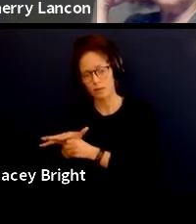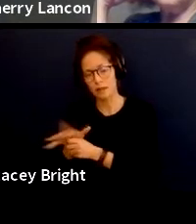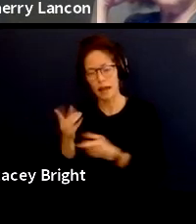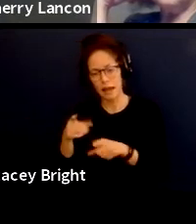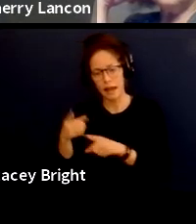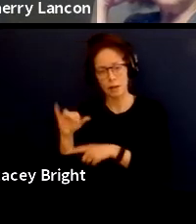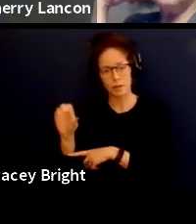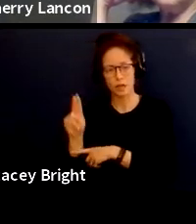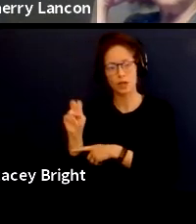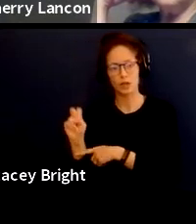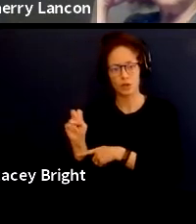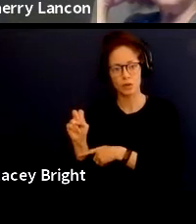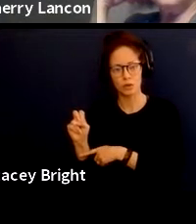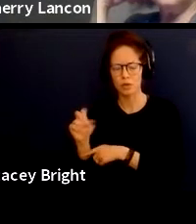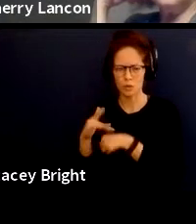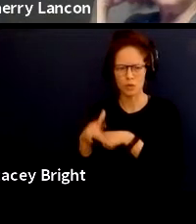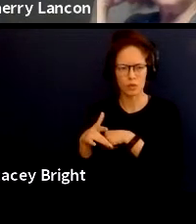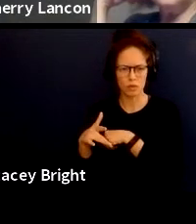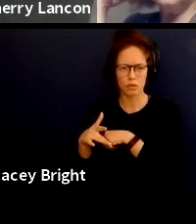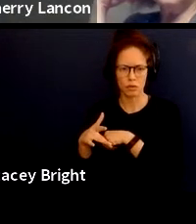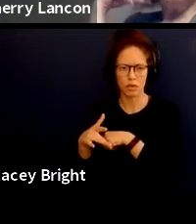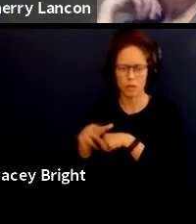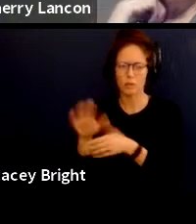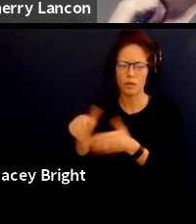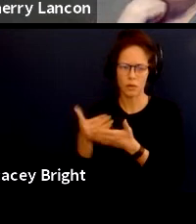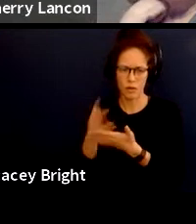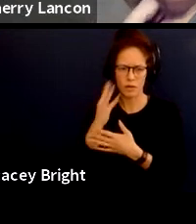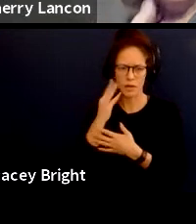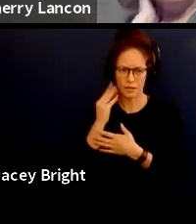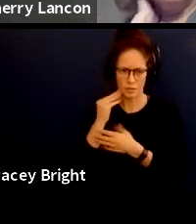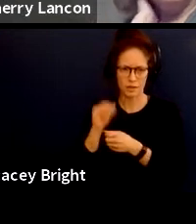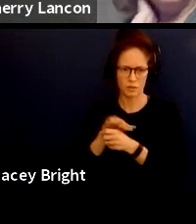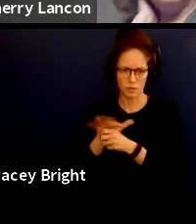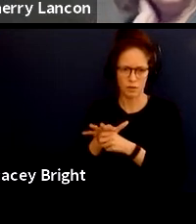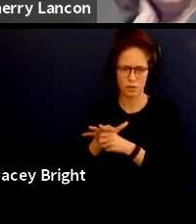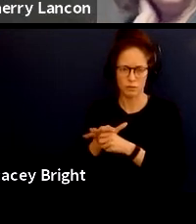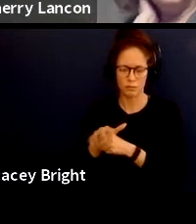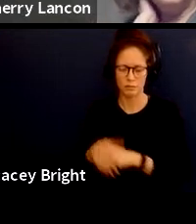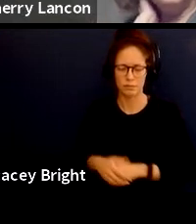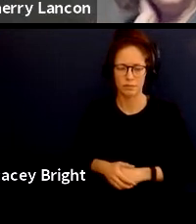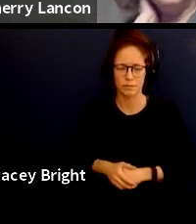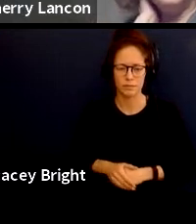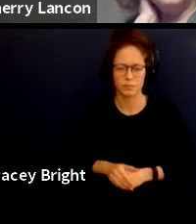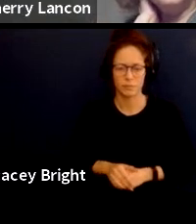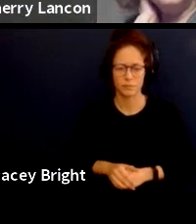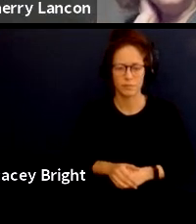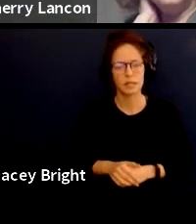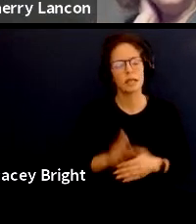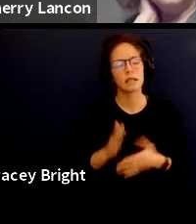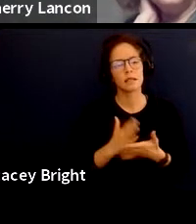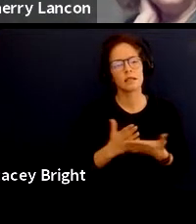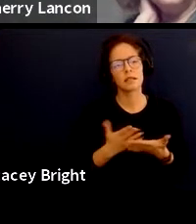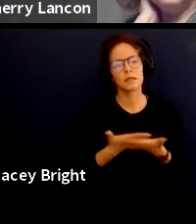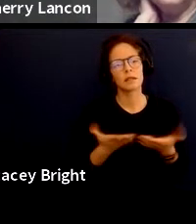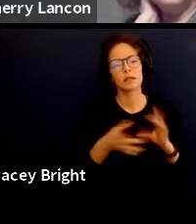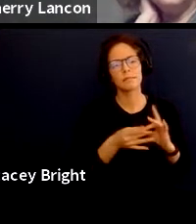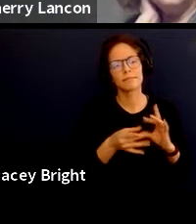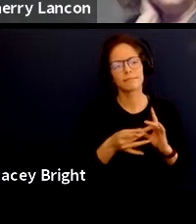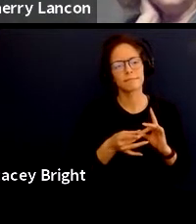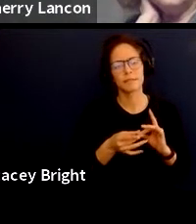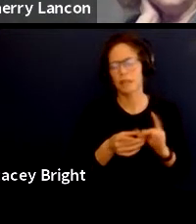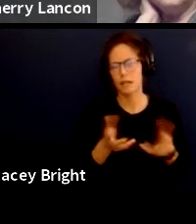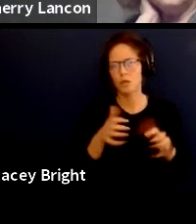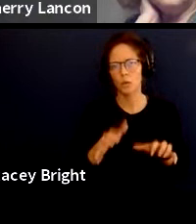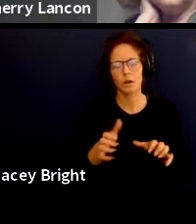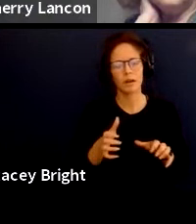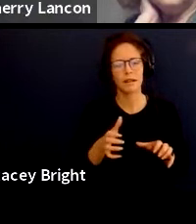June. So it was pretty darn early in the whole journey. Some things I can tell you about it, I wouldn't wish it on